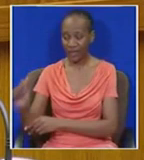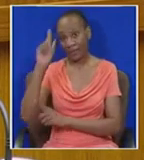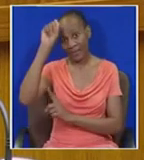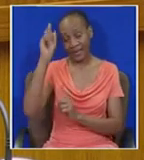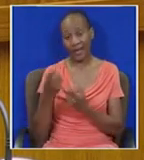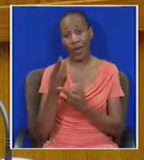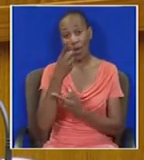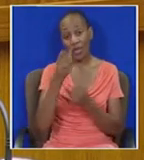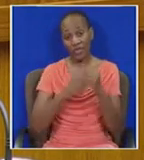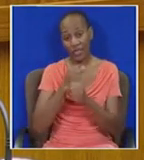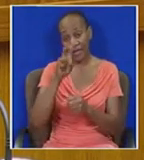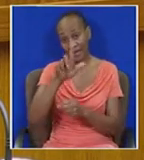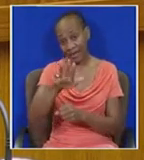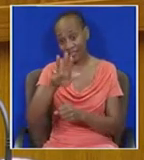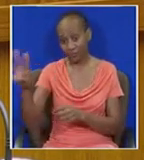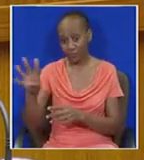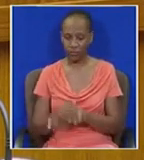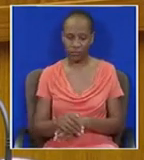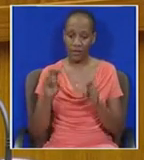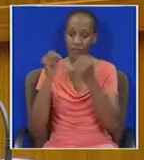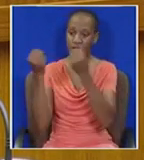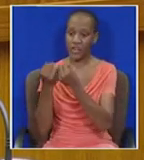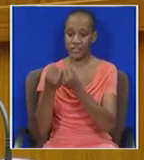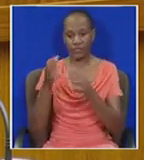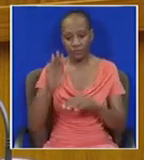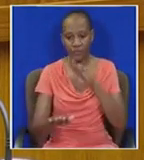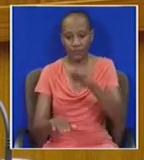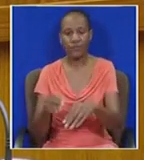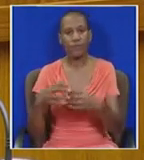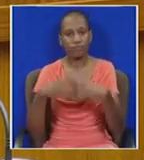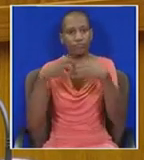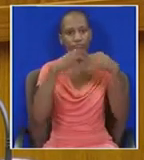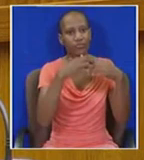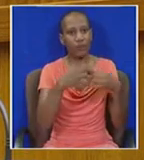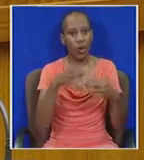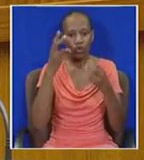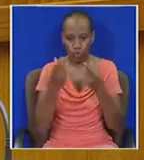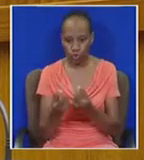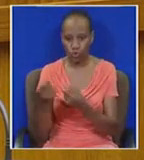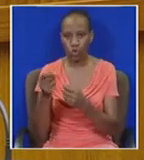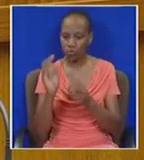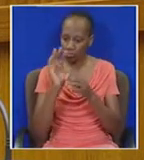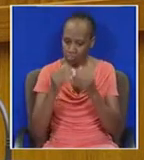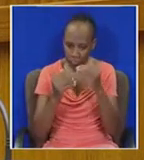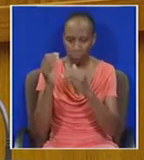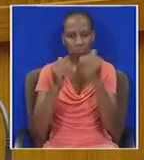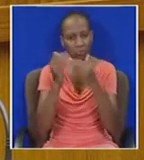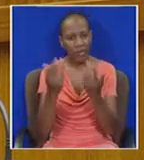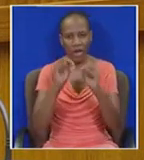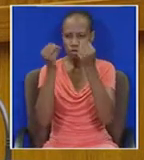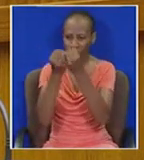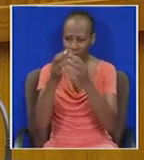1995. The nation has set itself the task of reconstruction and development, nation building and